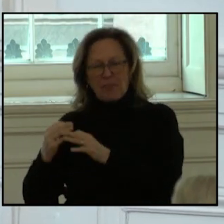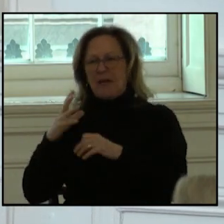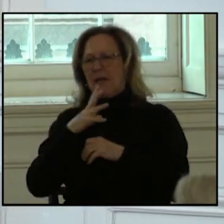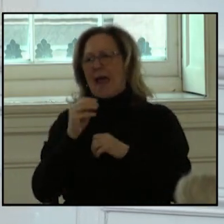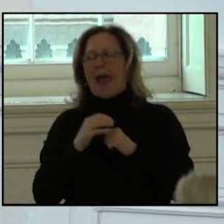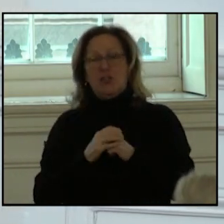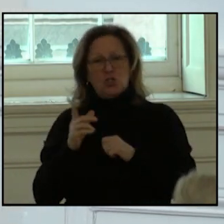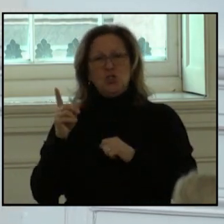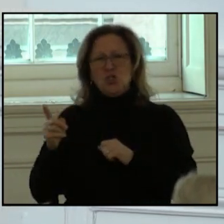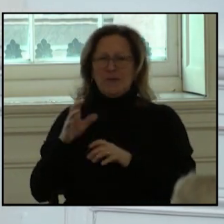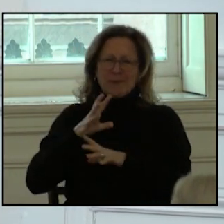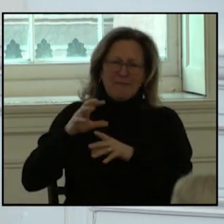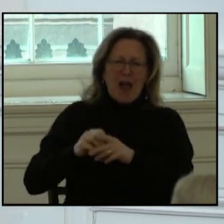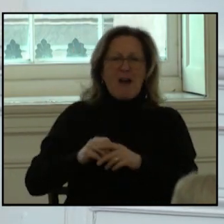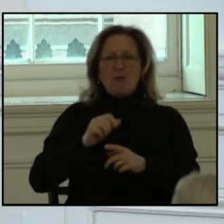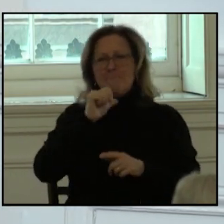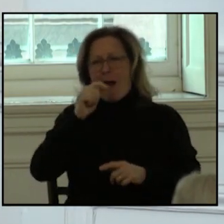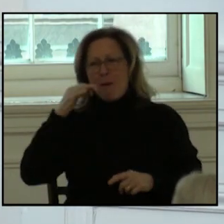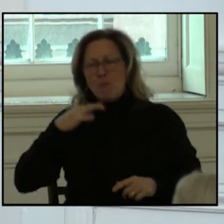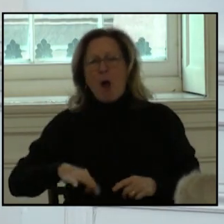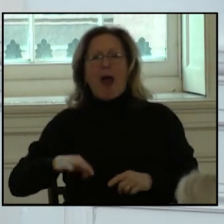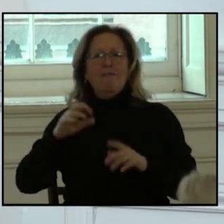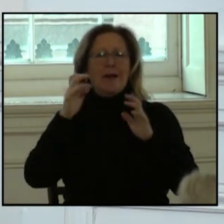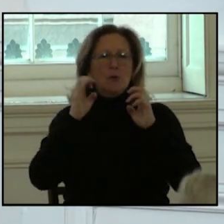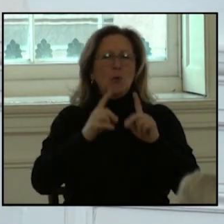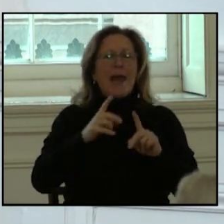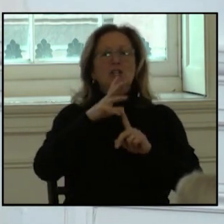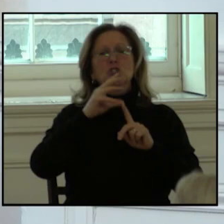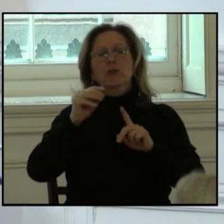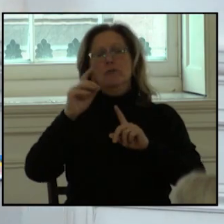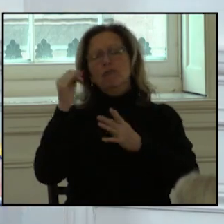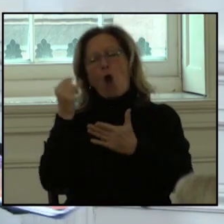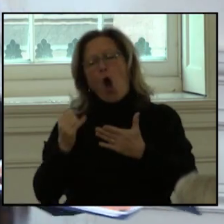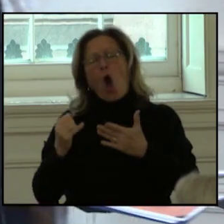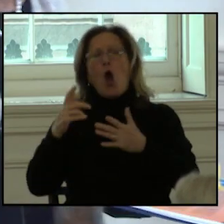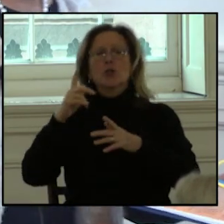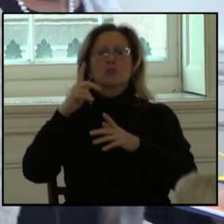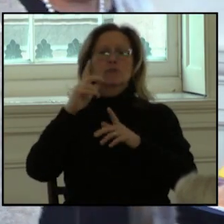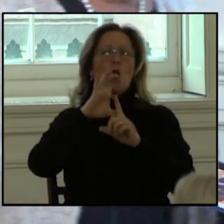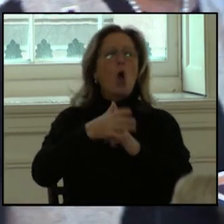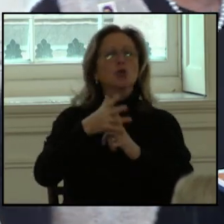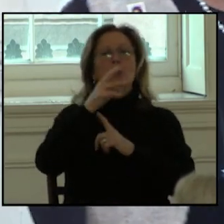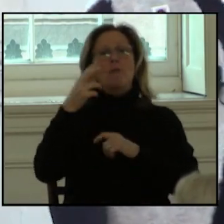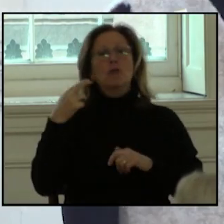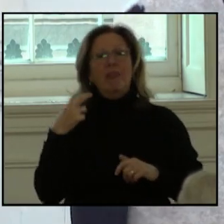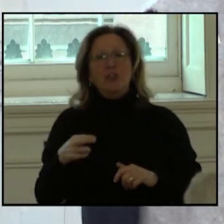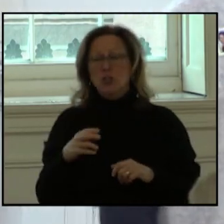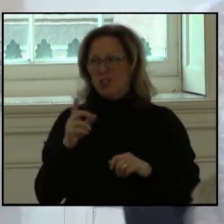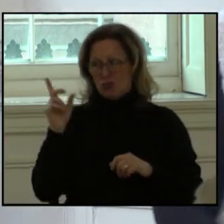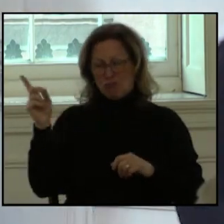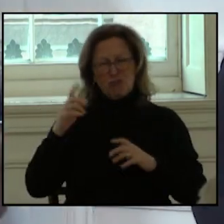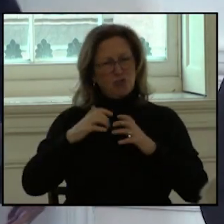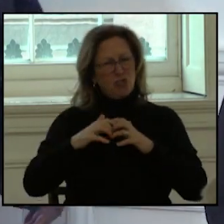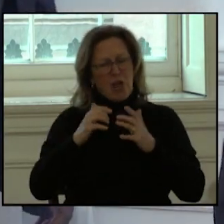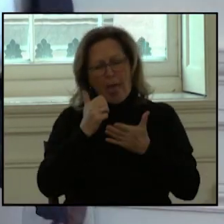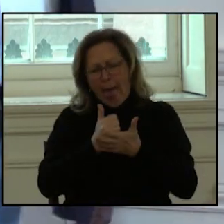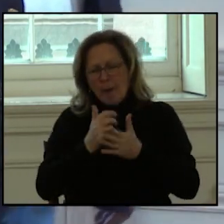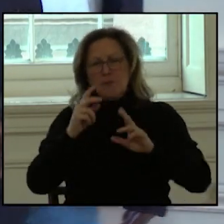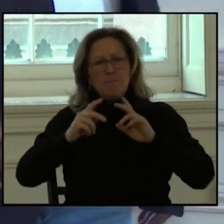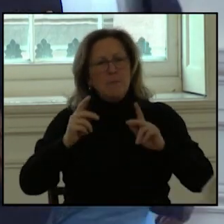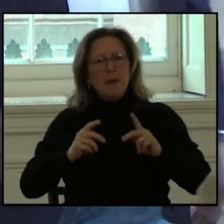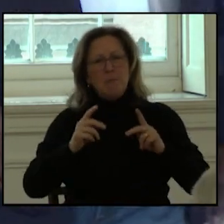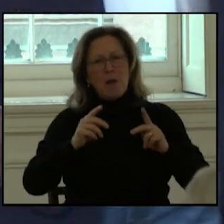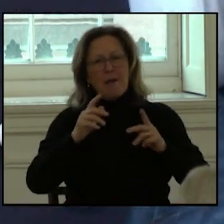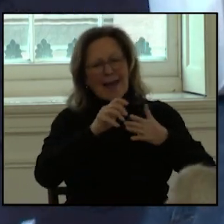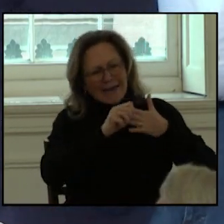in the nonprofit fields of education, arts and culture, and religion. She guides individuals, organizations, and institutions